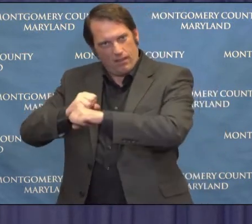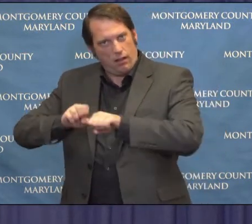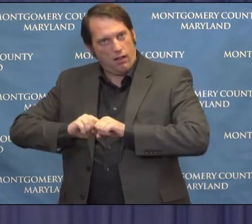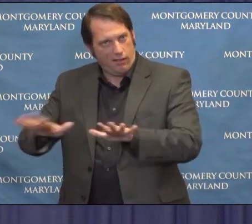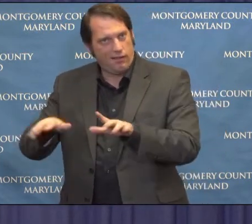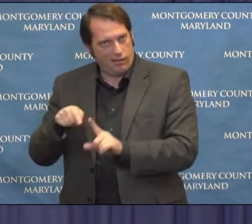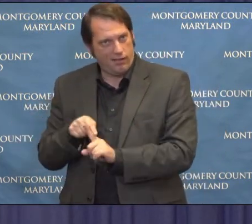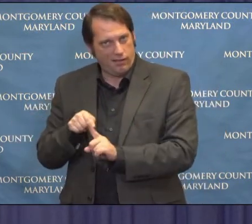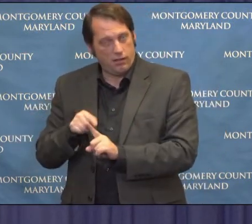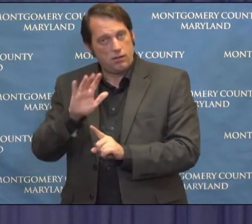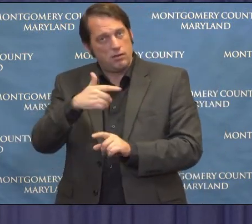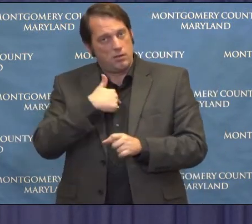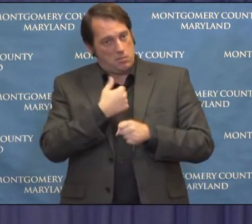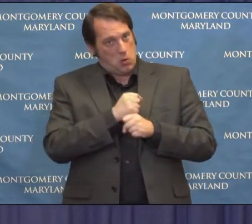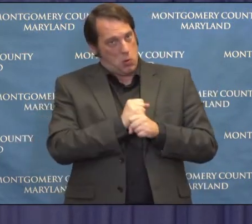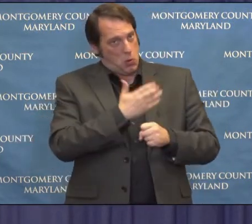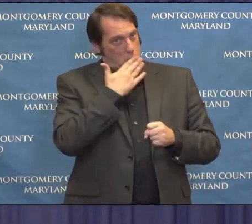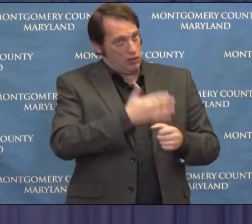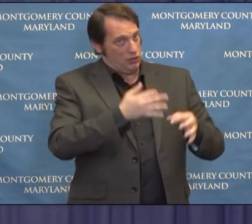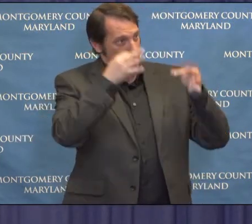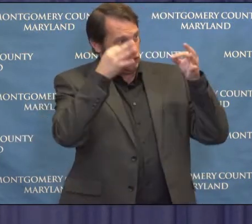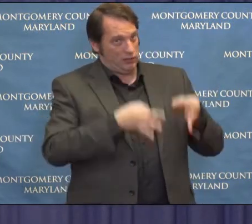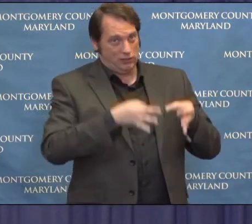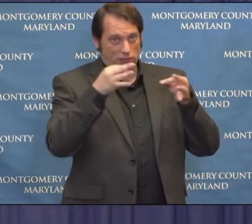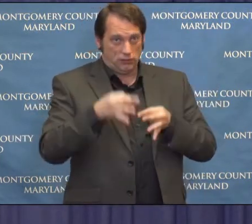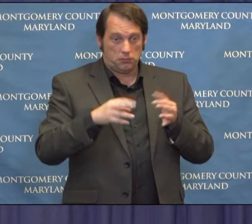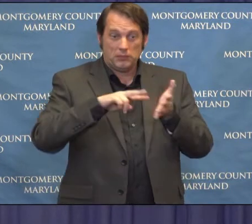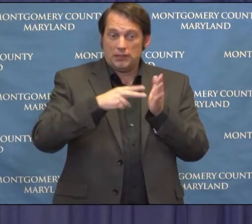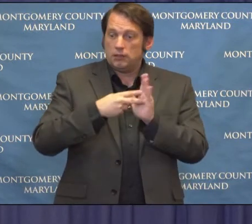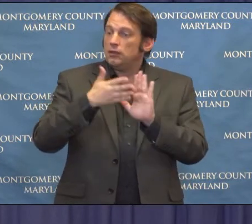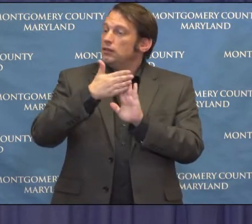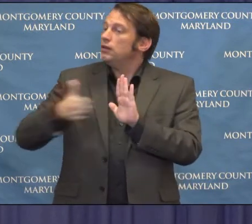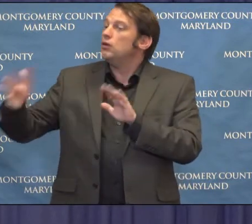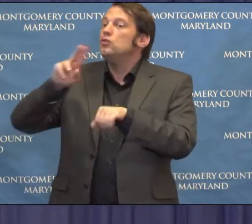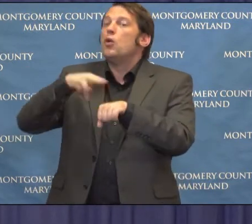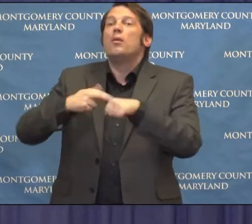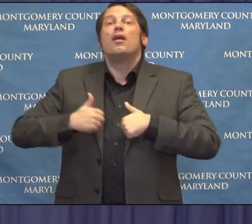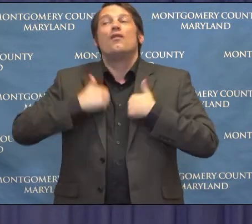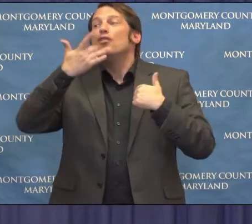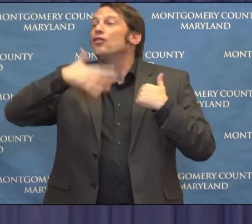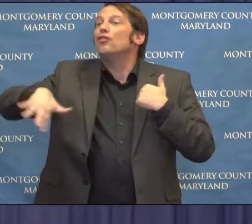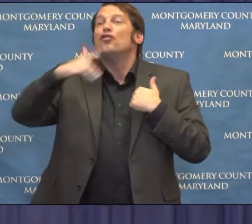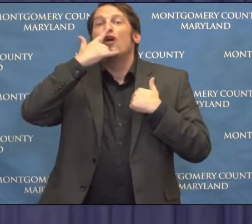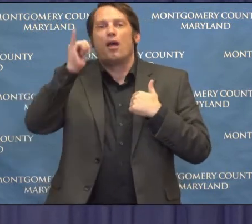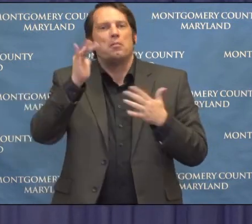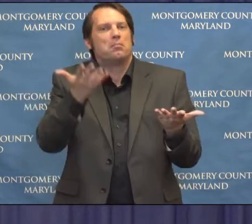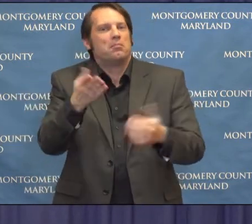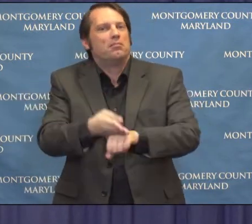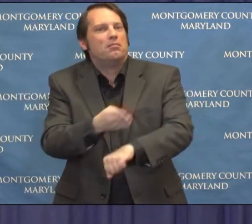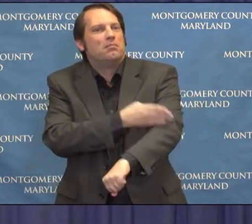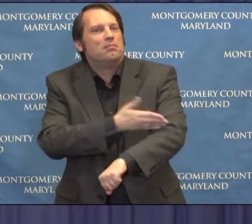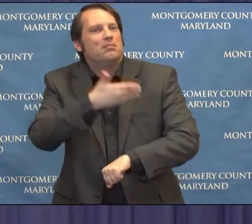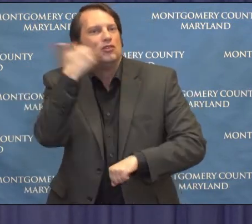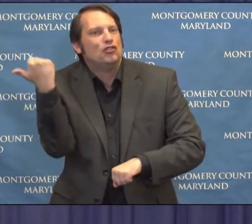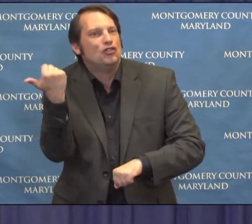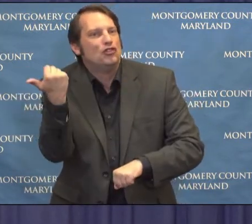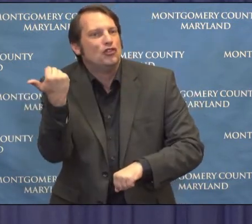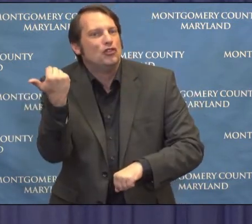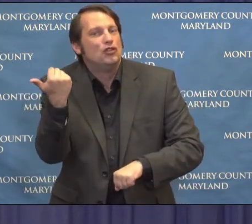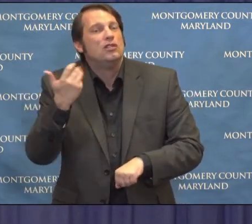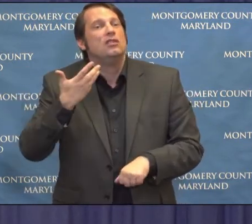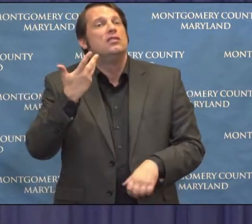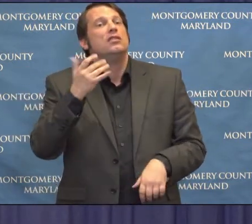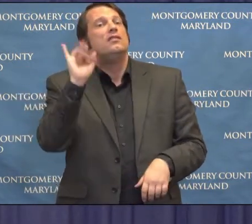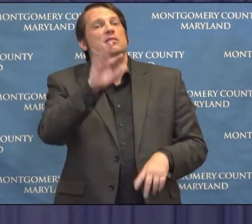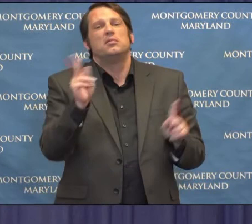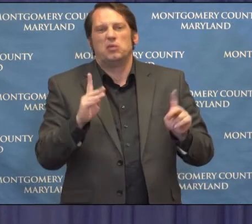earlier. But if people look at, we're going to let up now and we can do anything we want and go back to that,